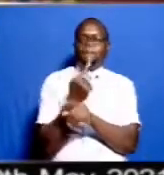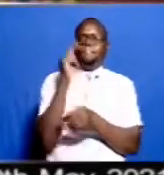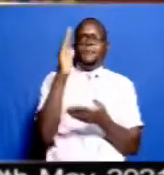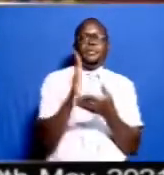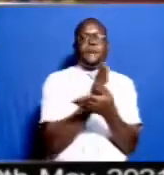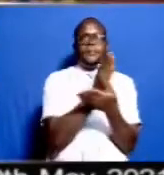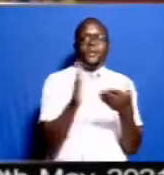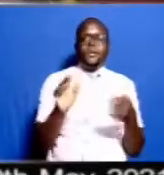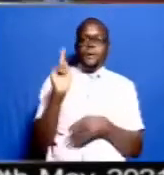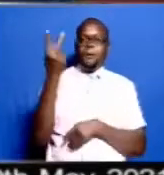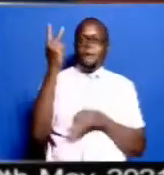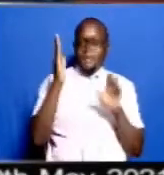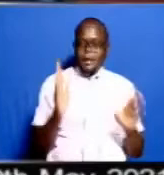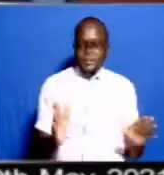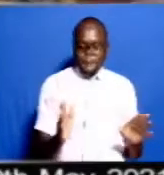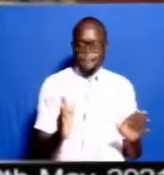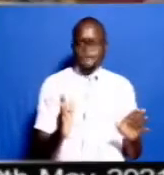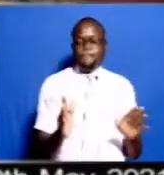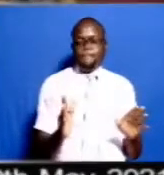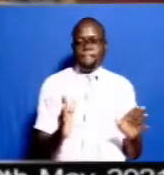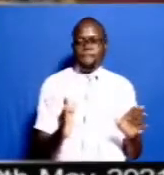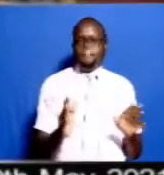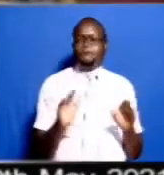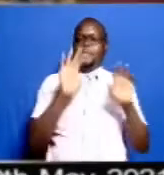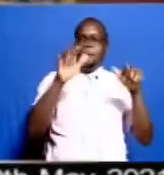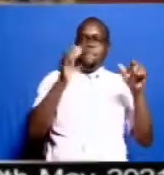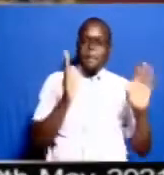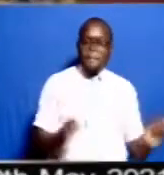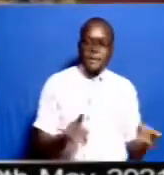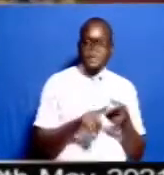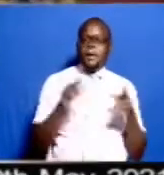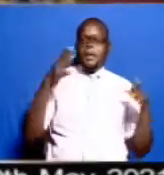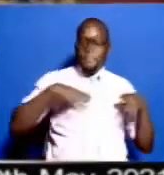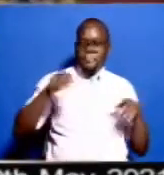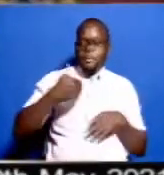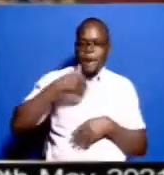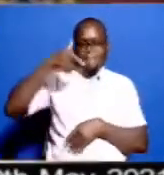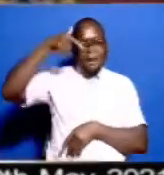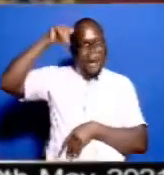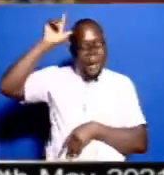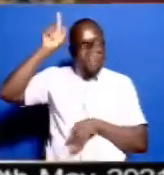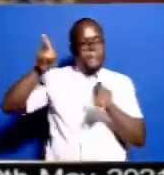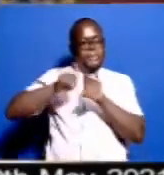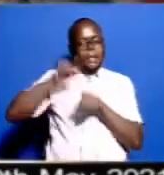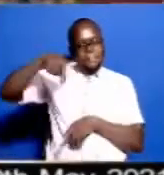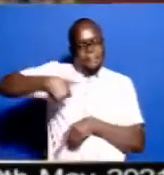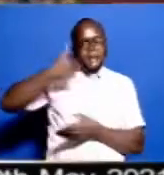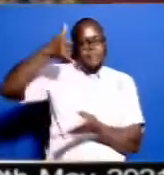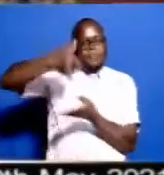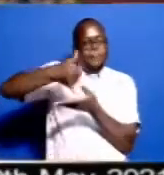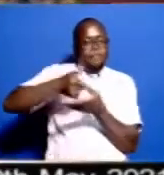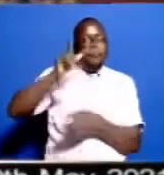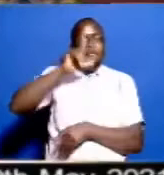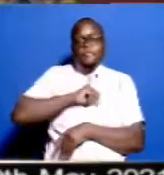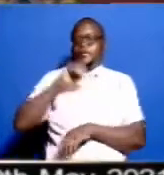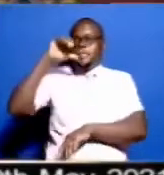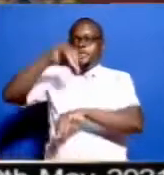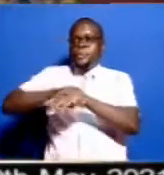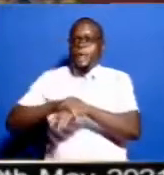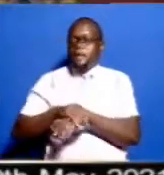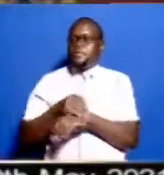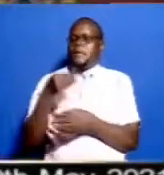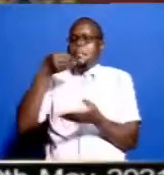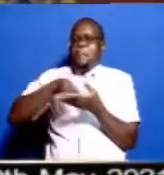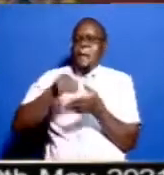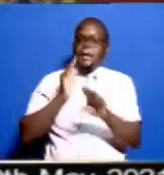sections of Kenyans, the farmers, livestock farmers like myself, to recover from the